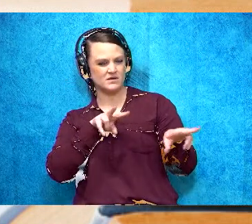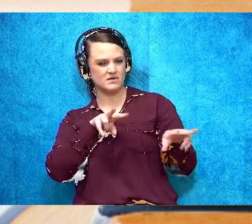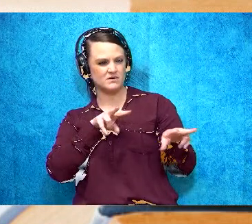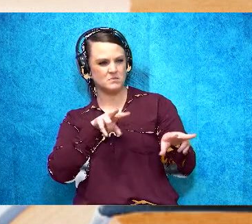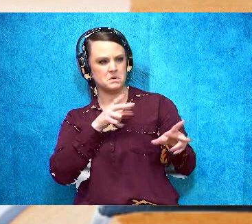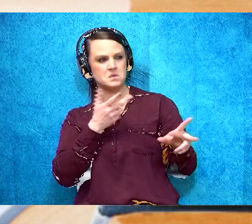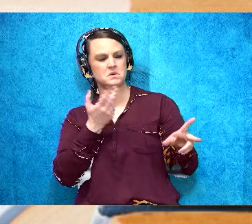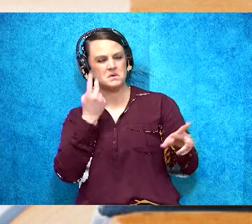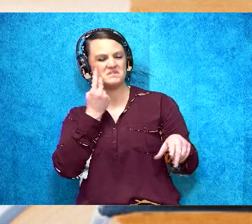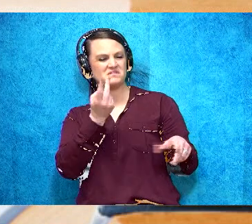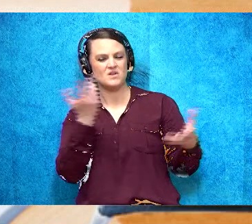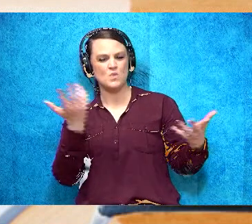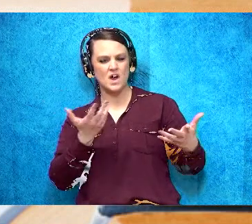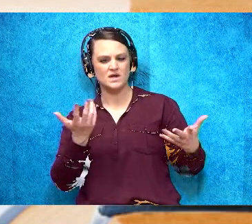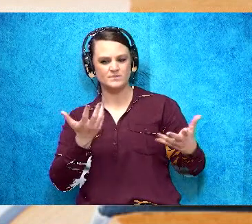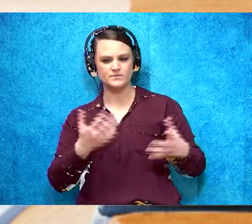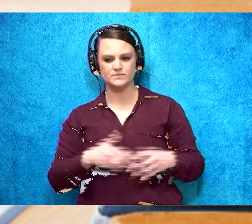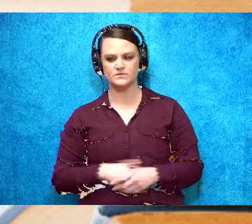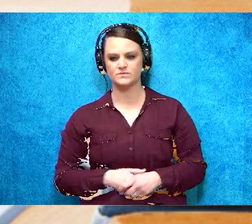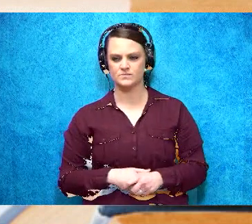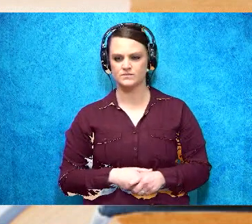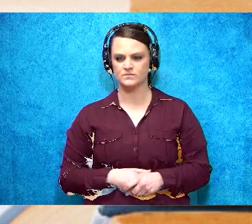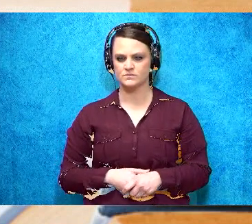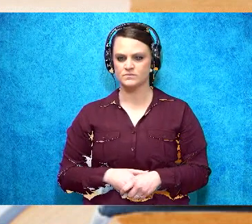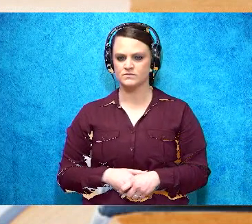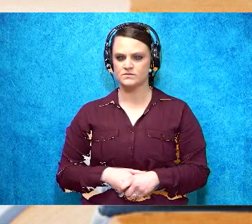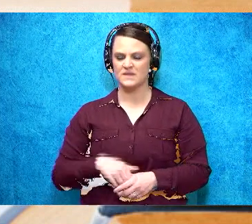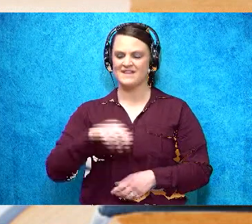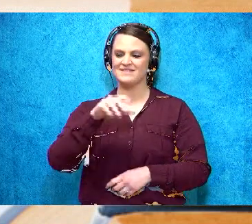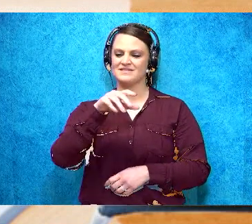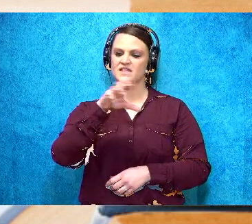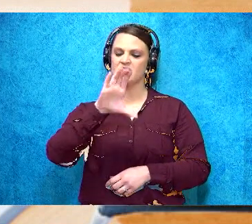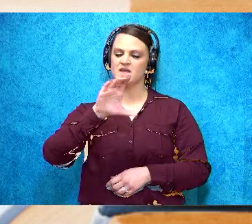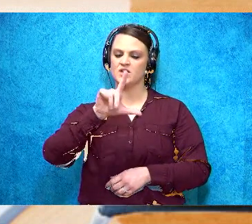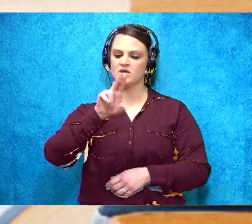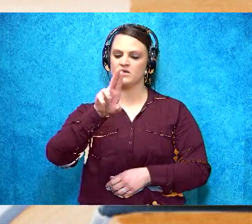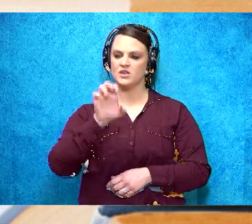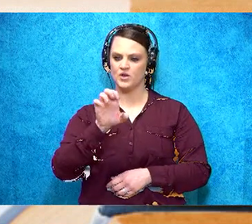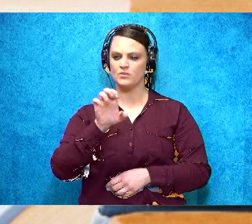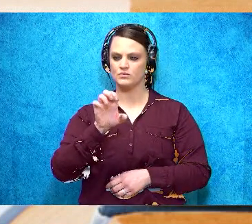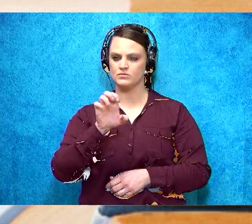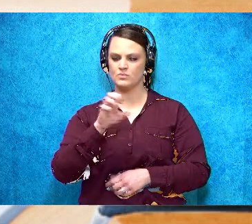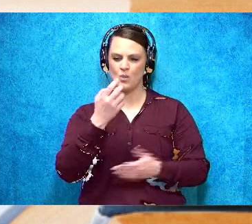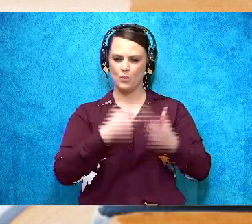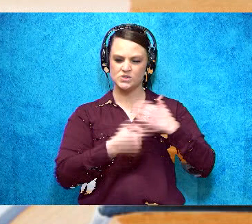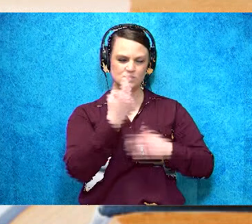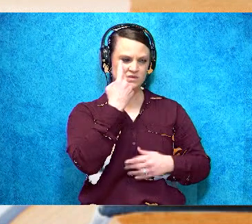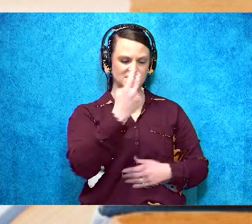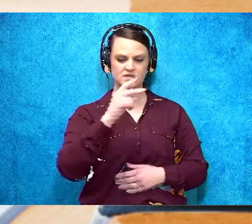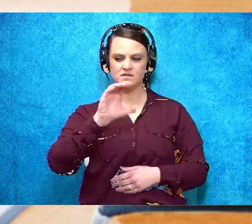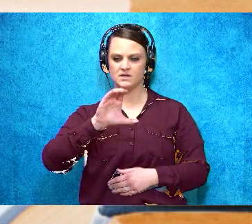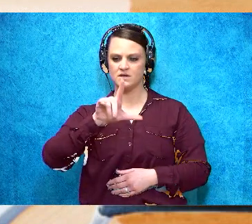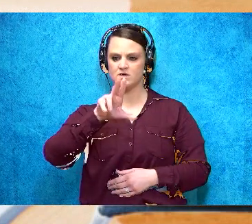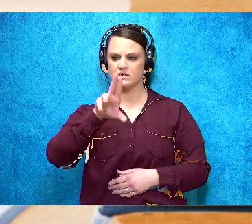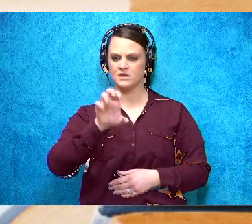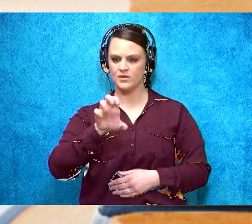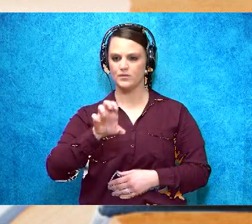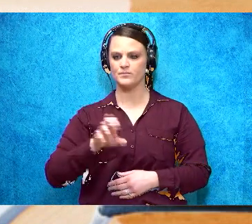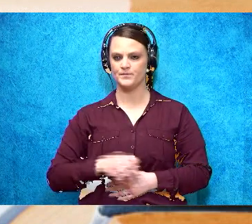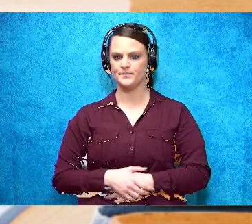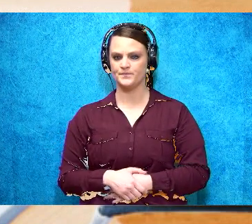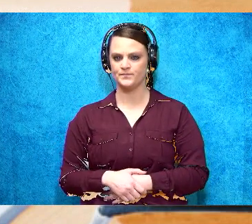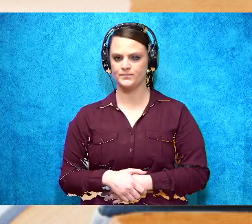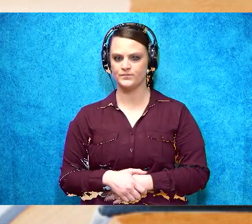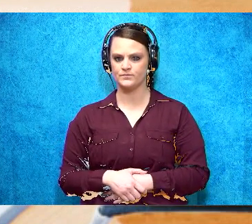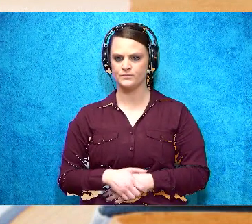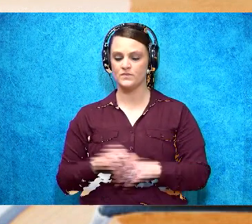you actually see. That is your text clues. Okay? So let's work with some